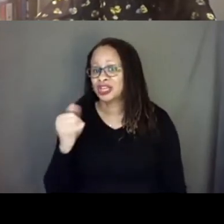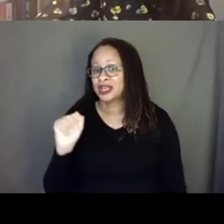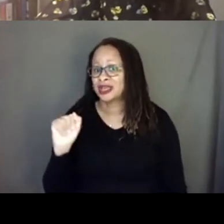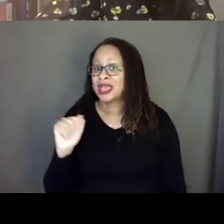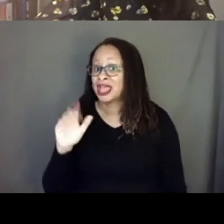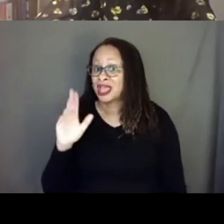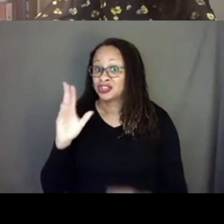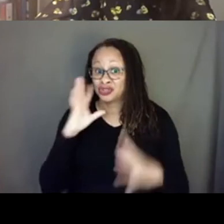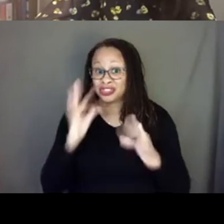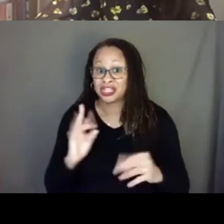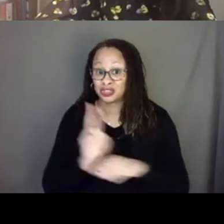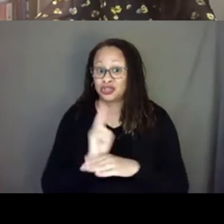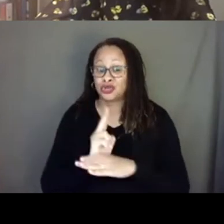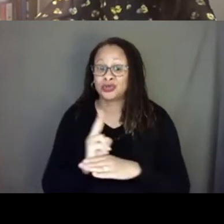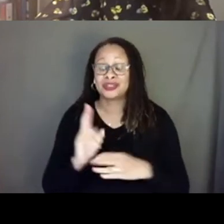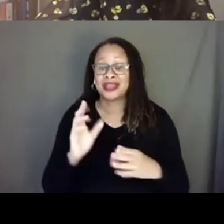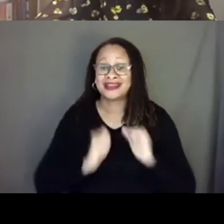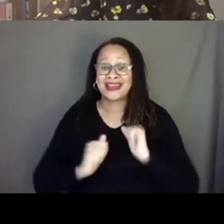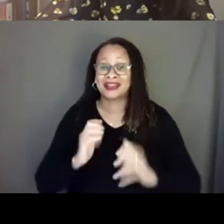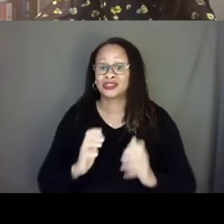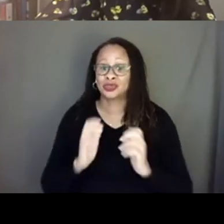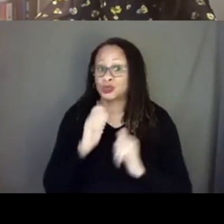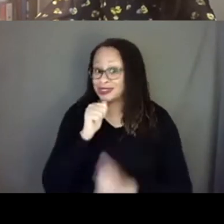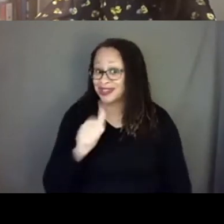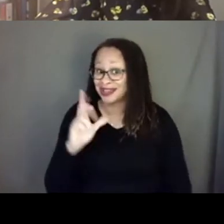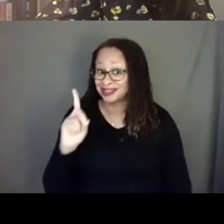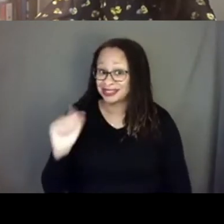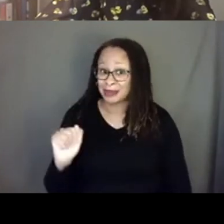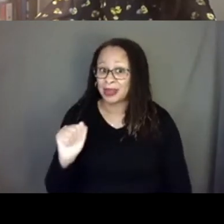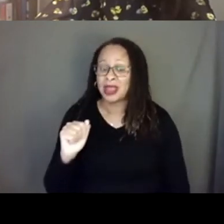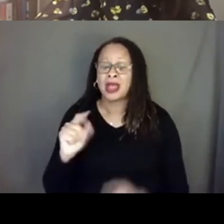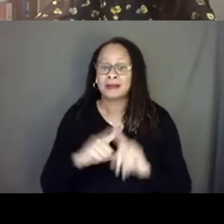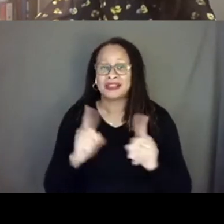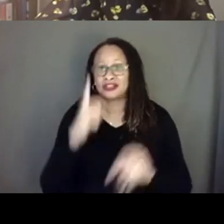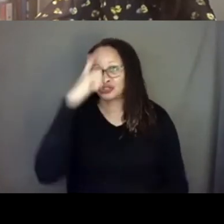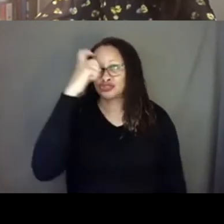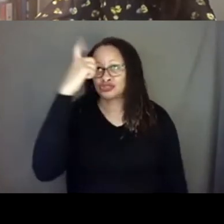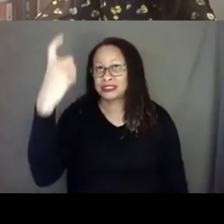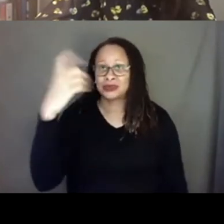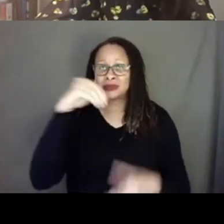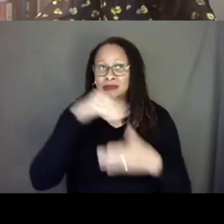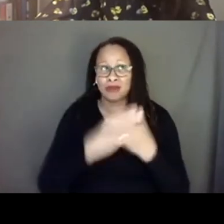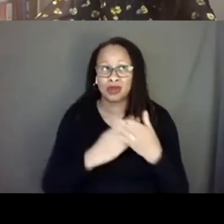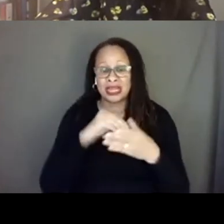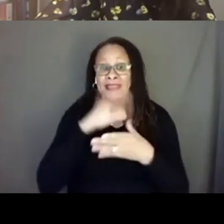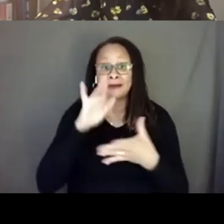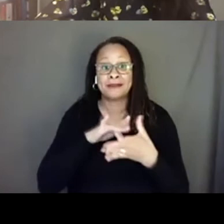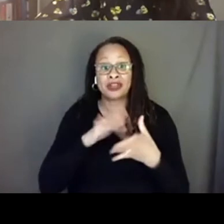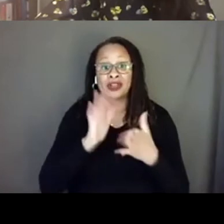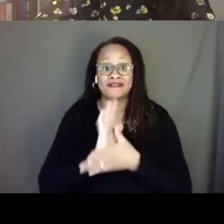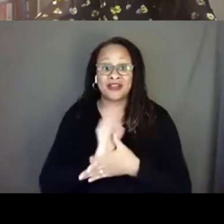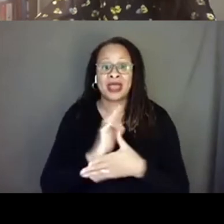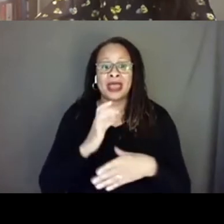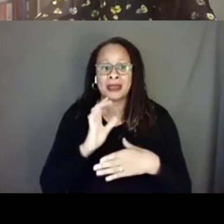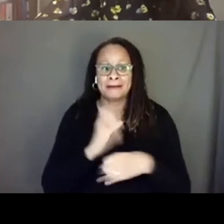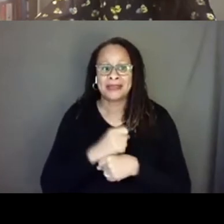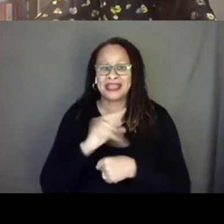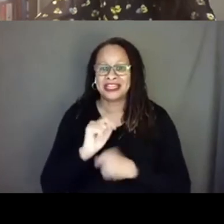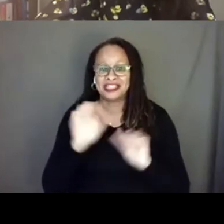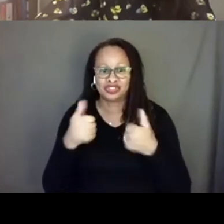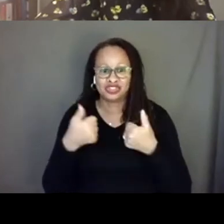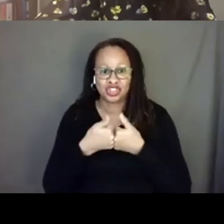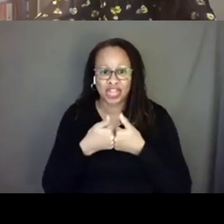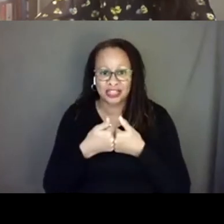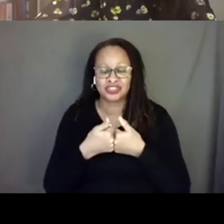not disabled, but there's a dream sequence in the middle of the film that may have made it challenging to have someone with